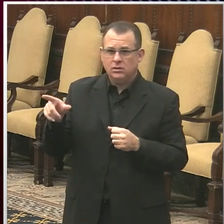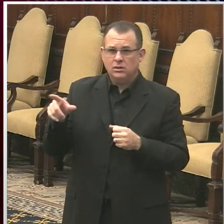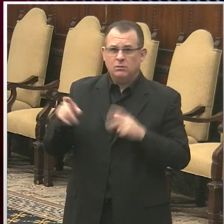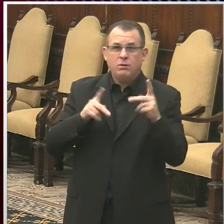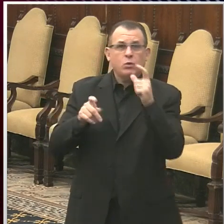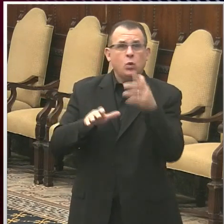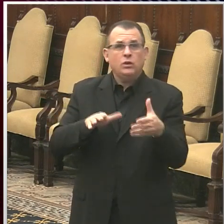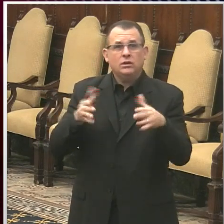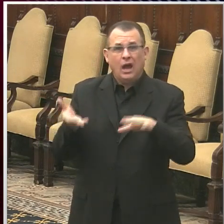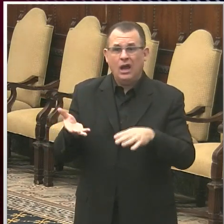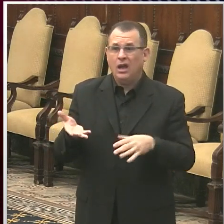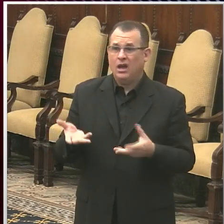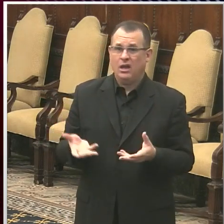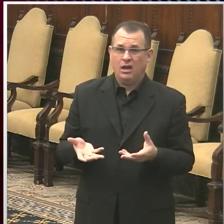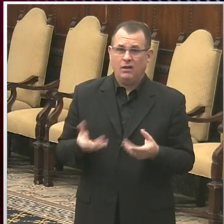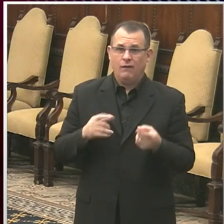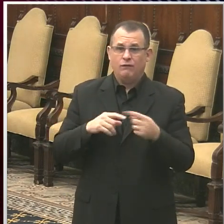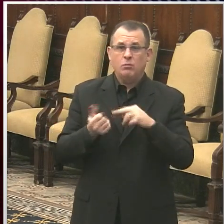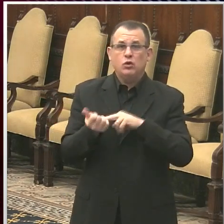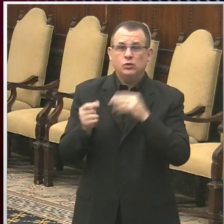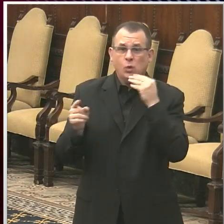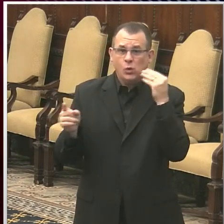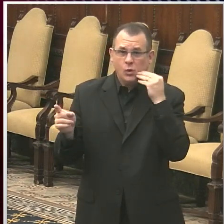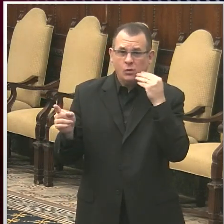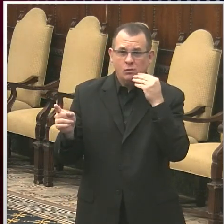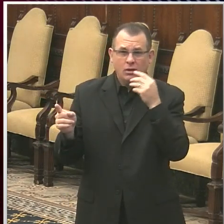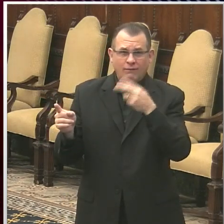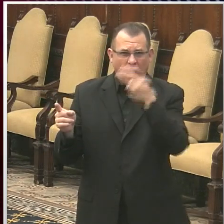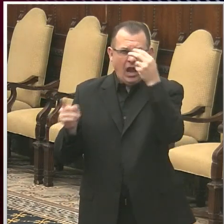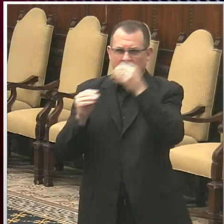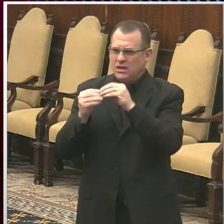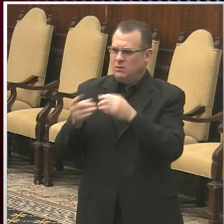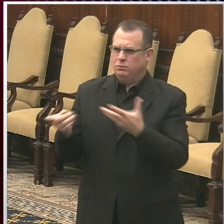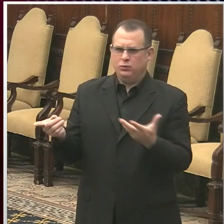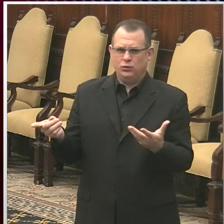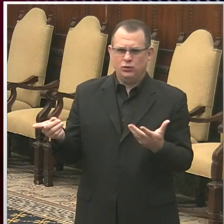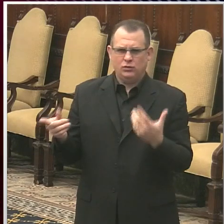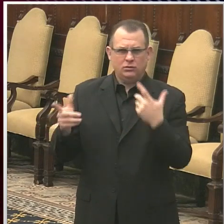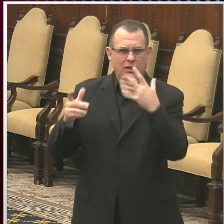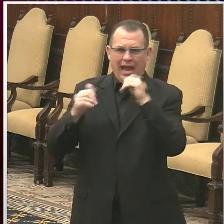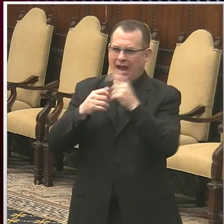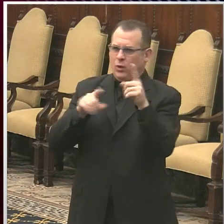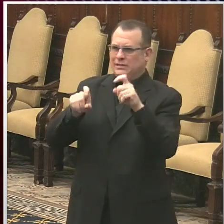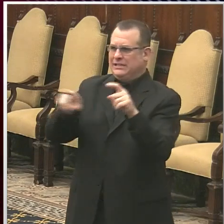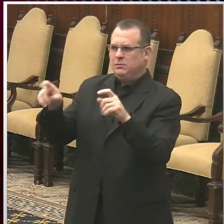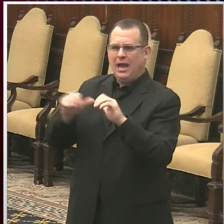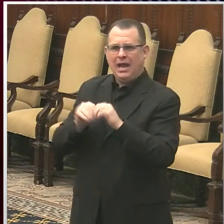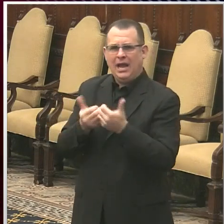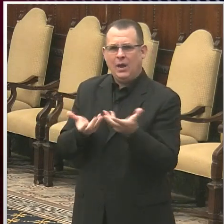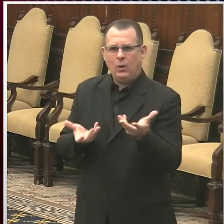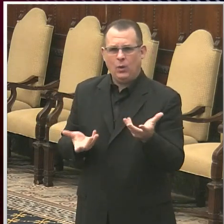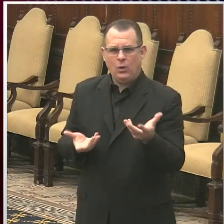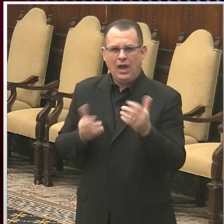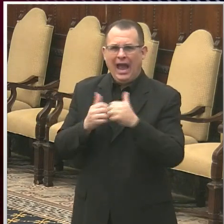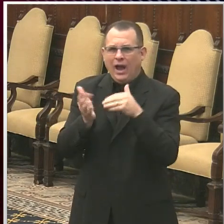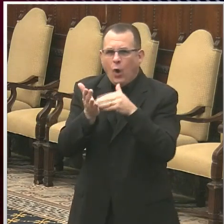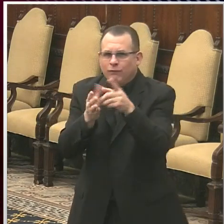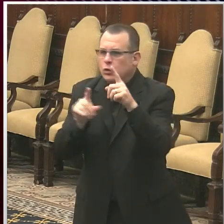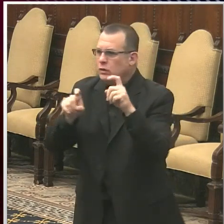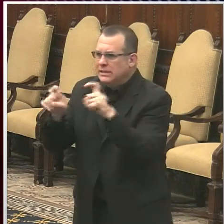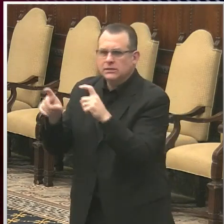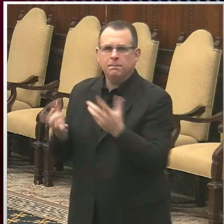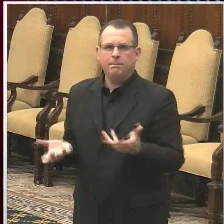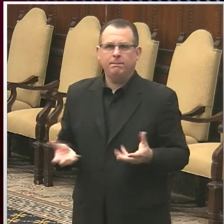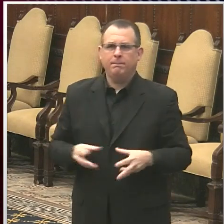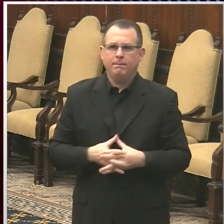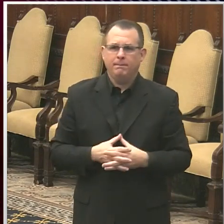died are coming from the nursing homes. Is there a protocol for testing there? I mean, in terms of how often do you test? I mean, if